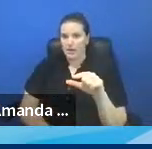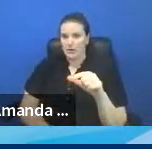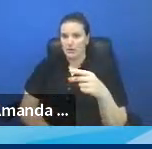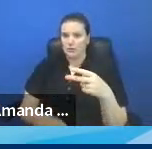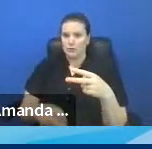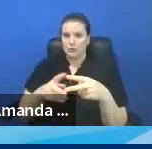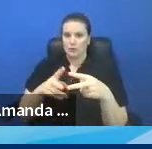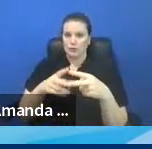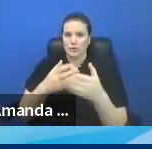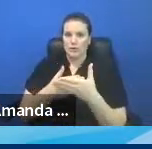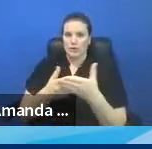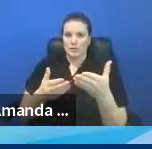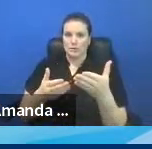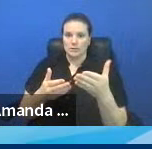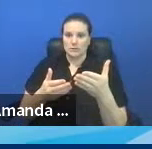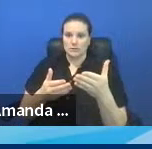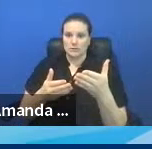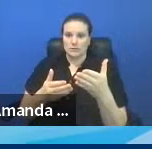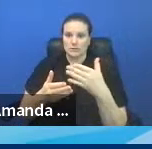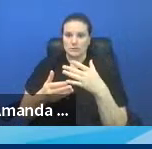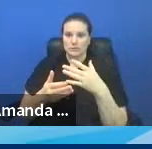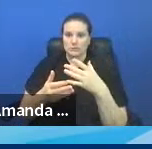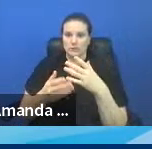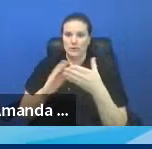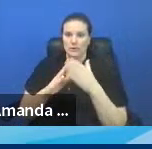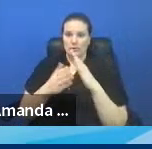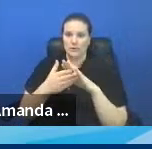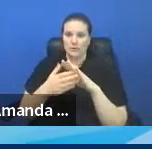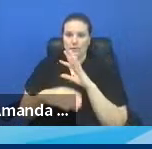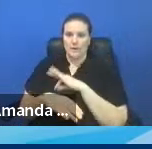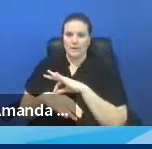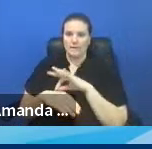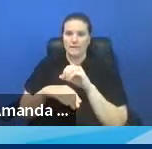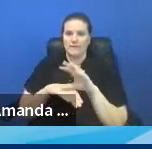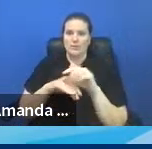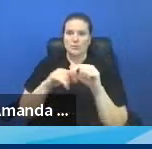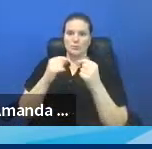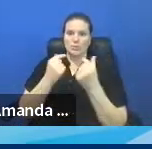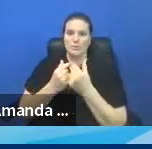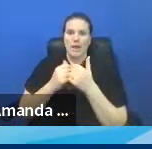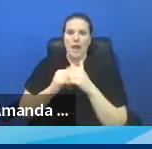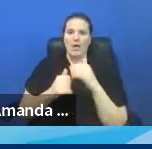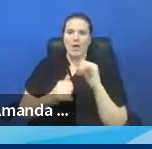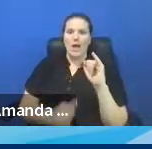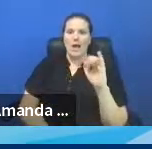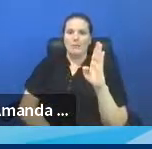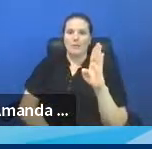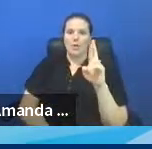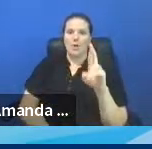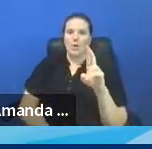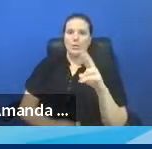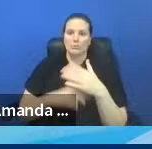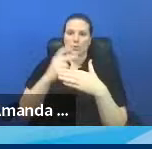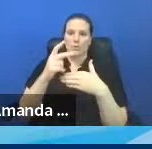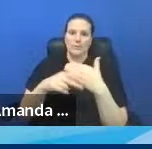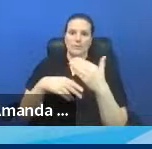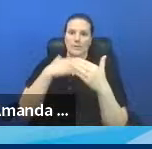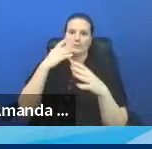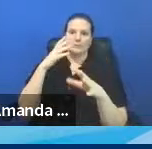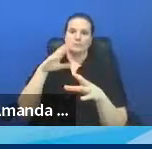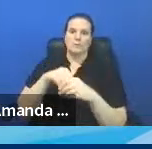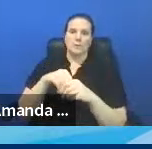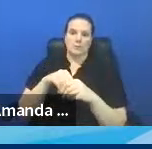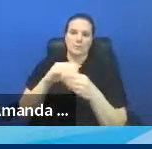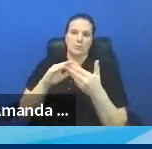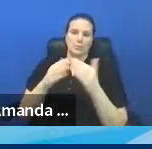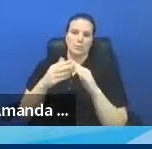prompts. What are ways you would like to engage with Community Benefits Advisory Group, and how can the IBR program best engage the community around the work